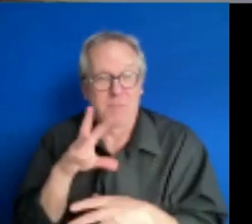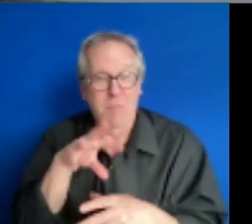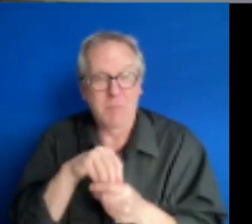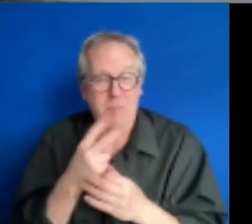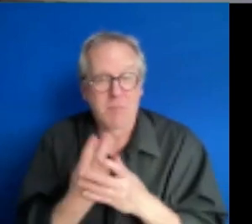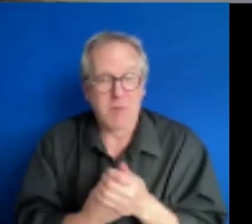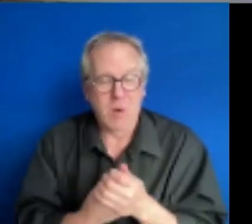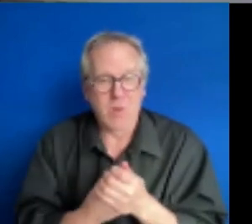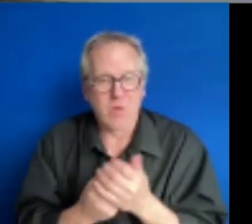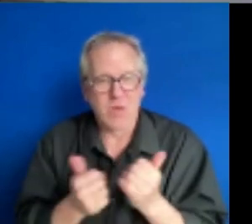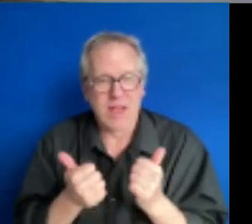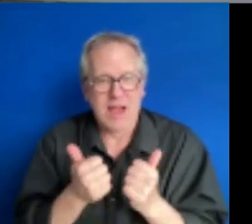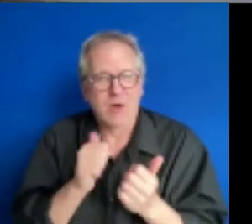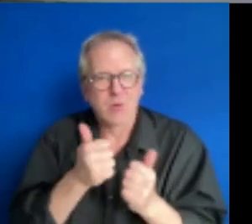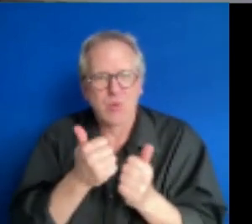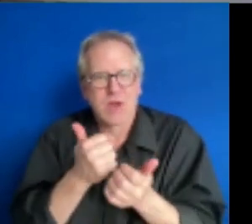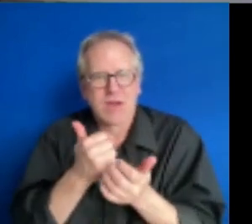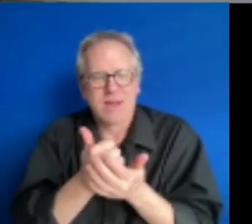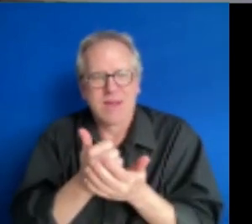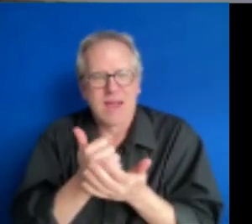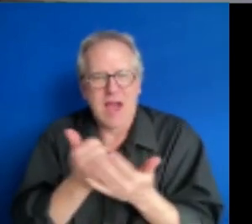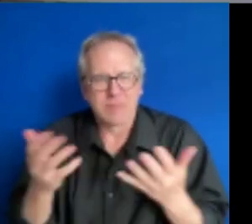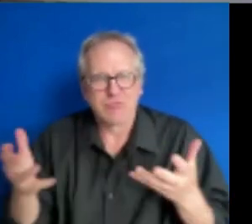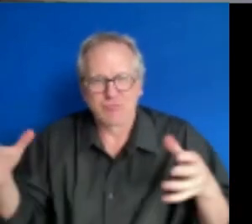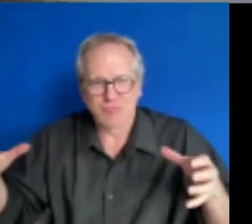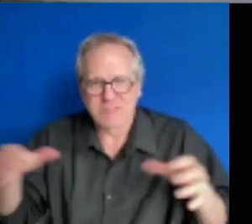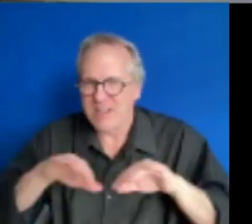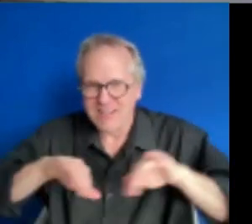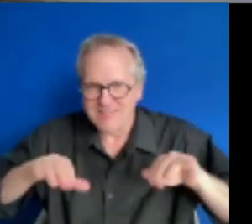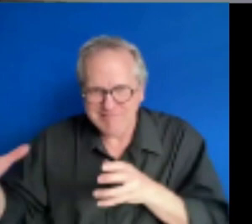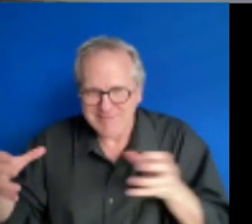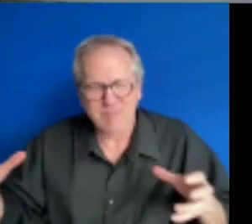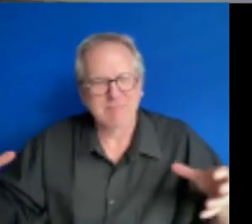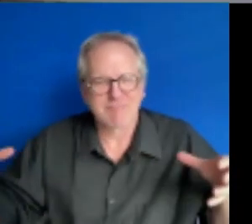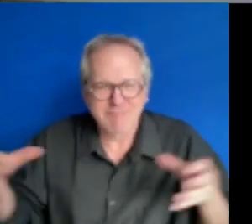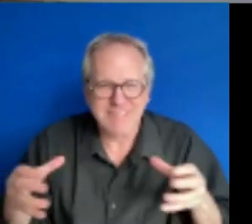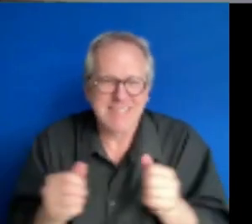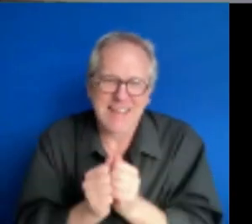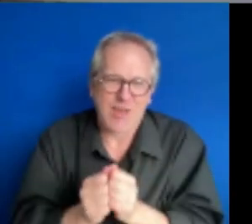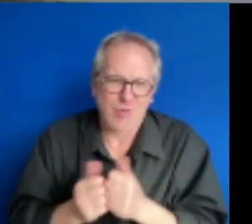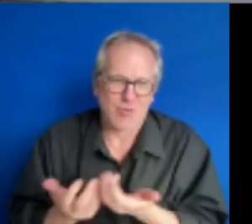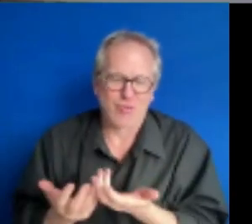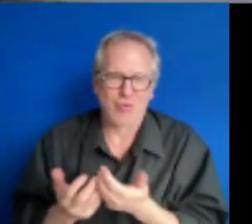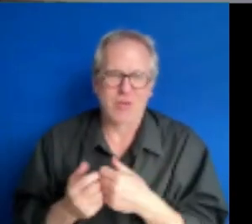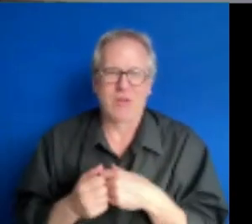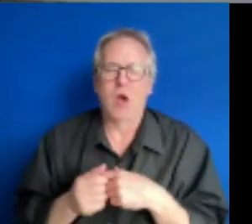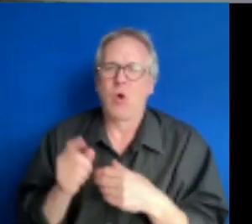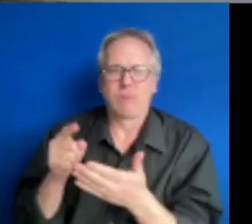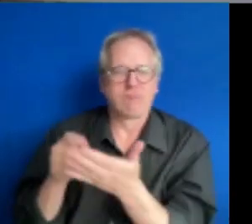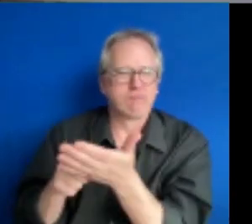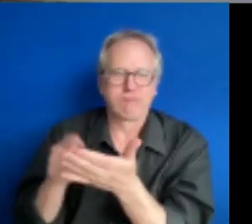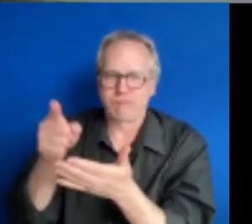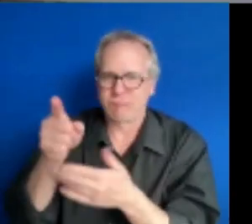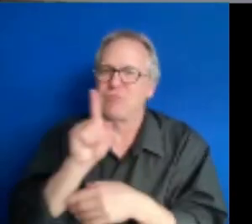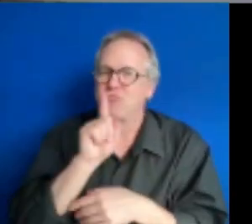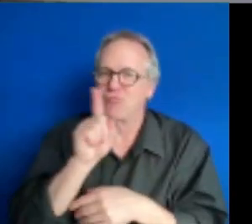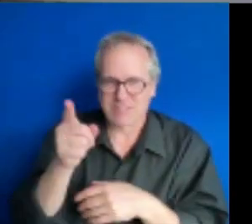Help us bridge these two. Yeah, and I first want to just acknowledge the very